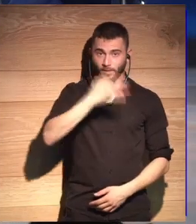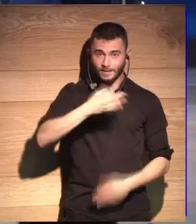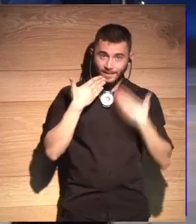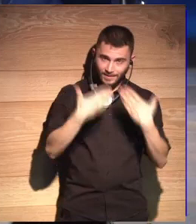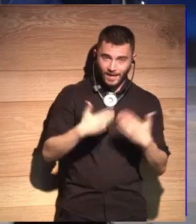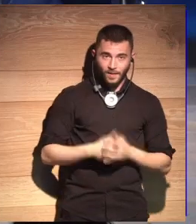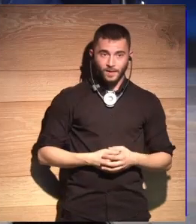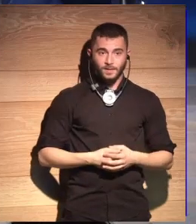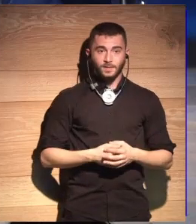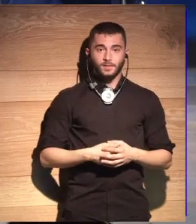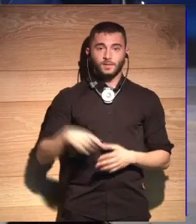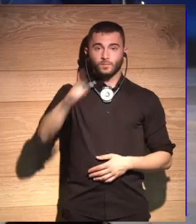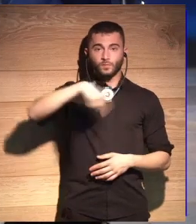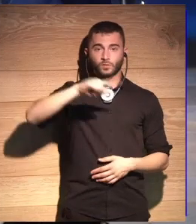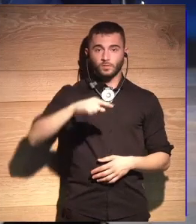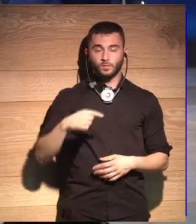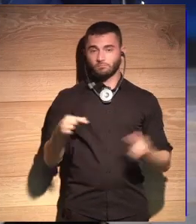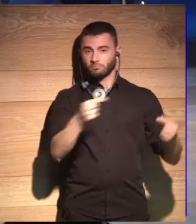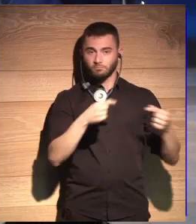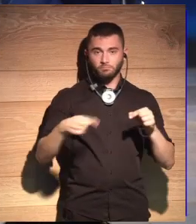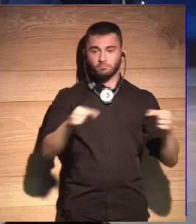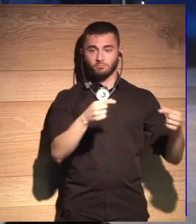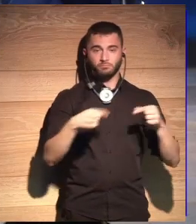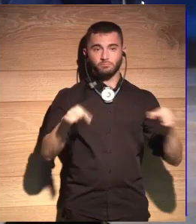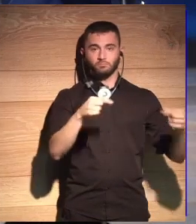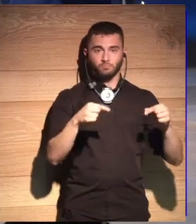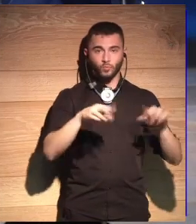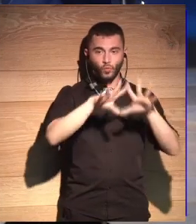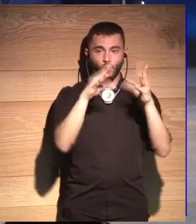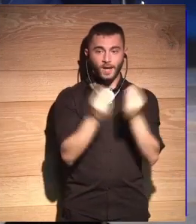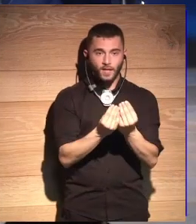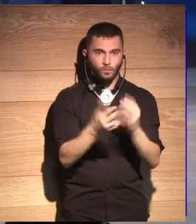Hi, good afternoon. Thank you. You have been